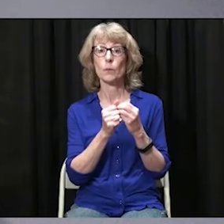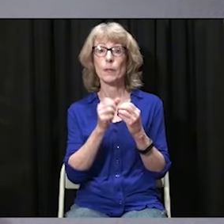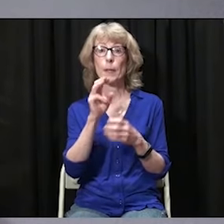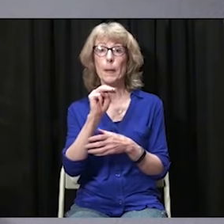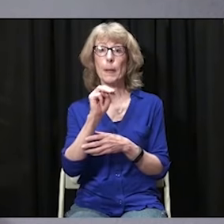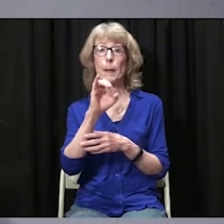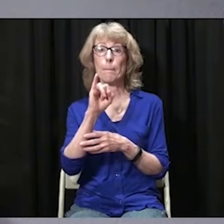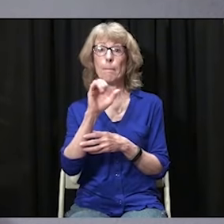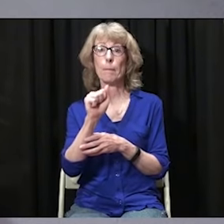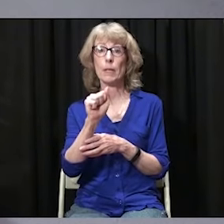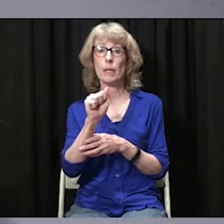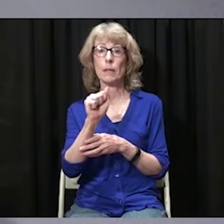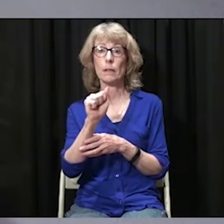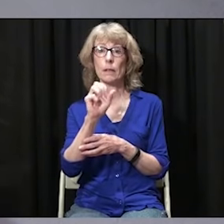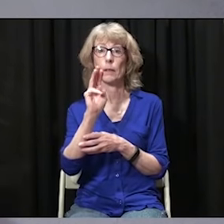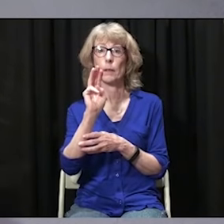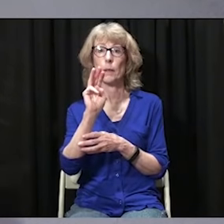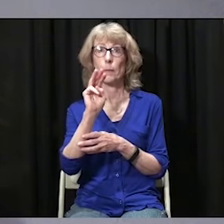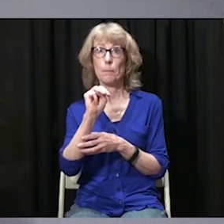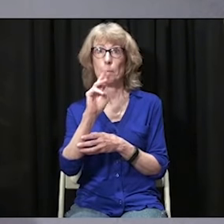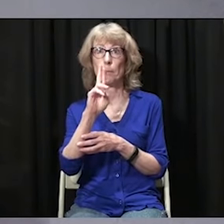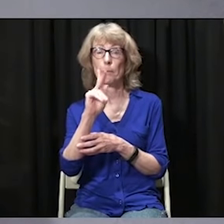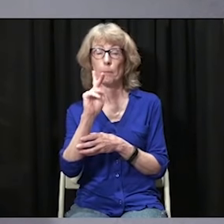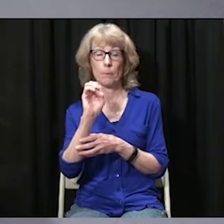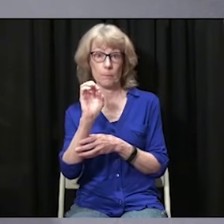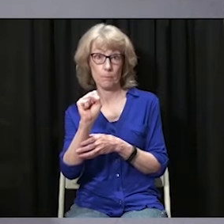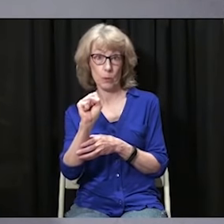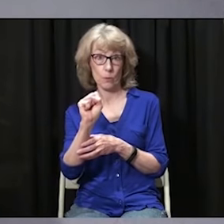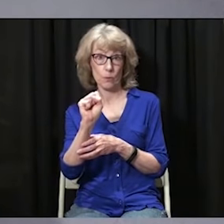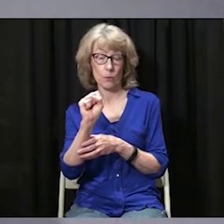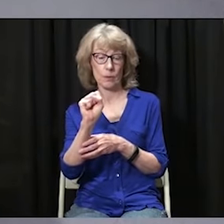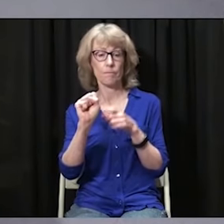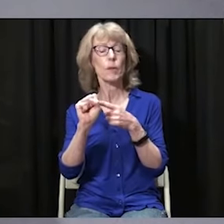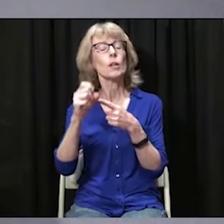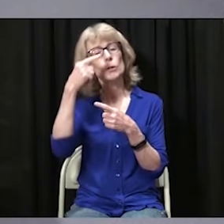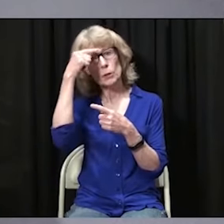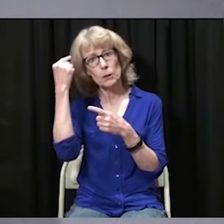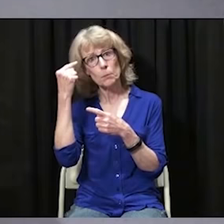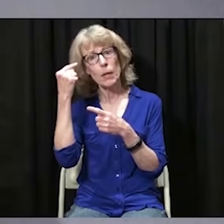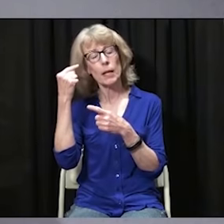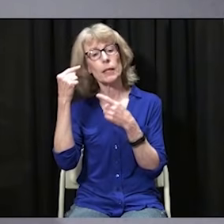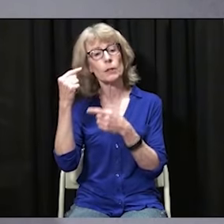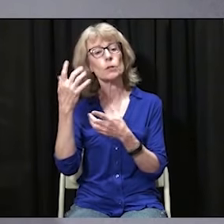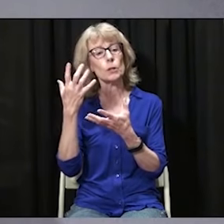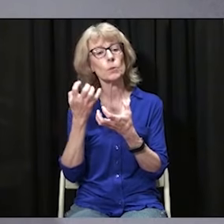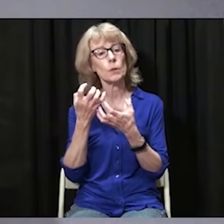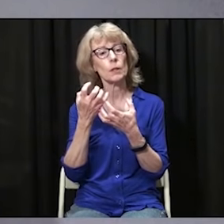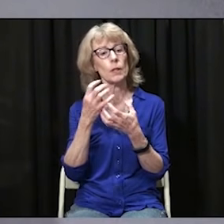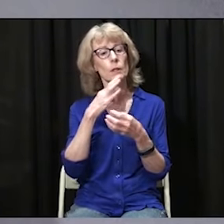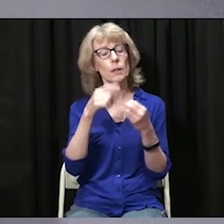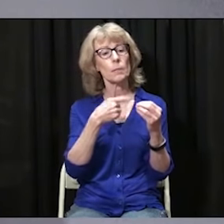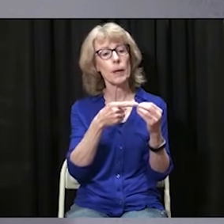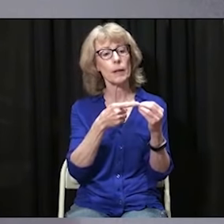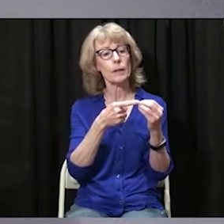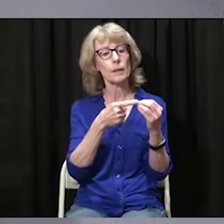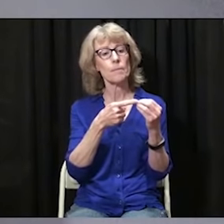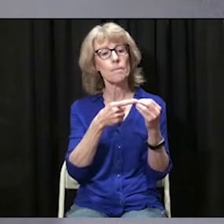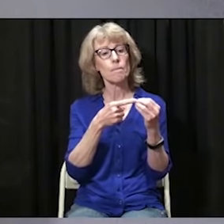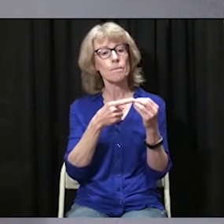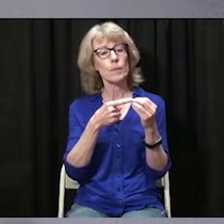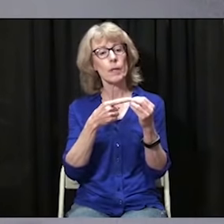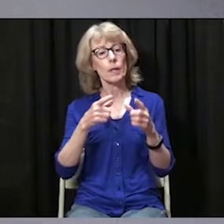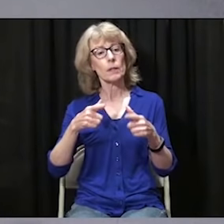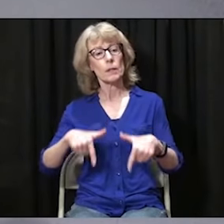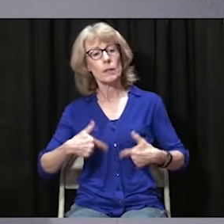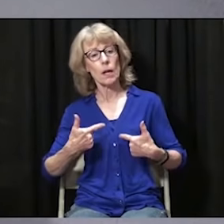her perspective as a black woman, specifically in light of the death of George Floyd. Now, I wish you could